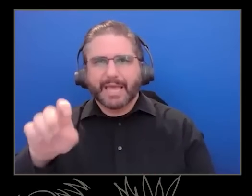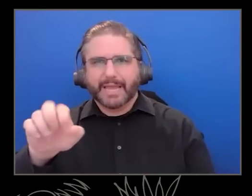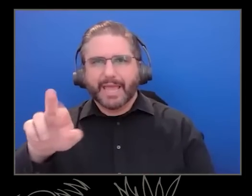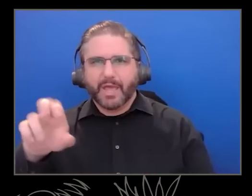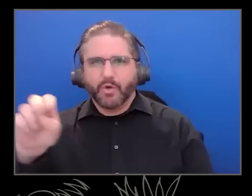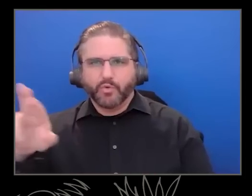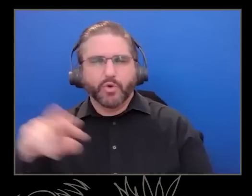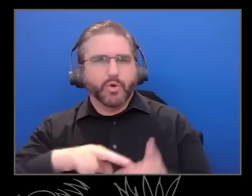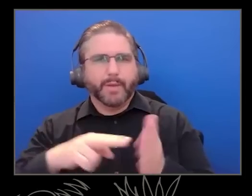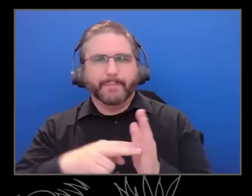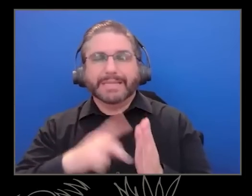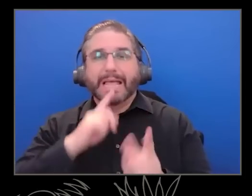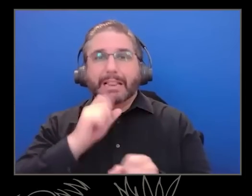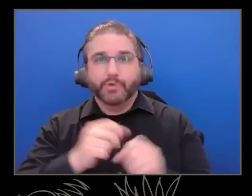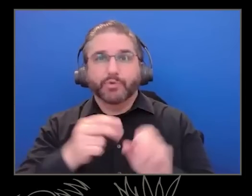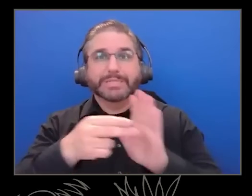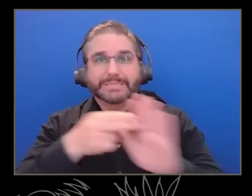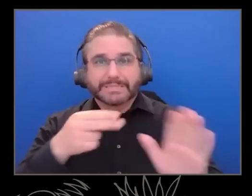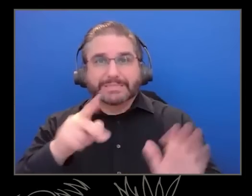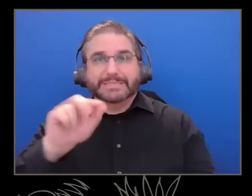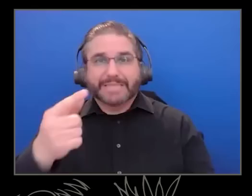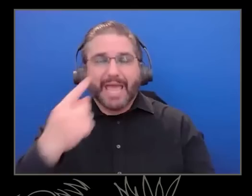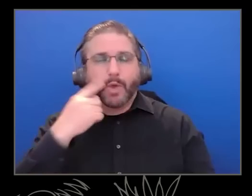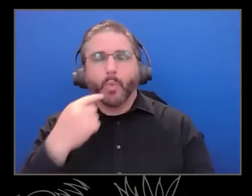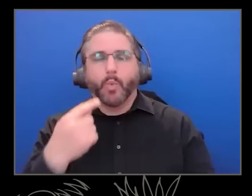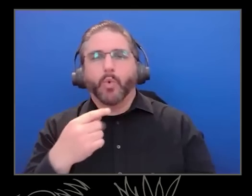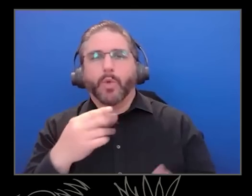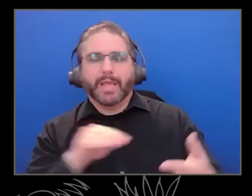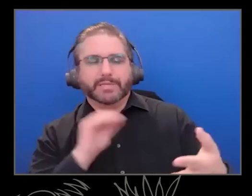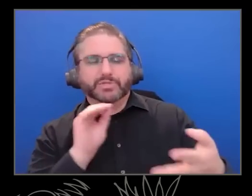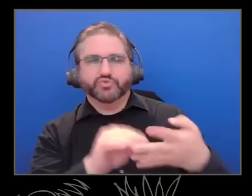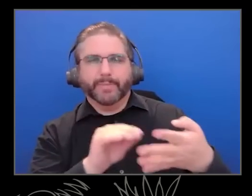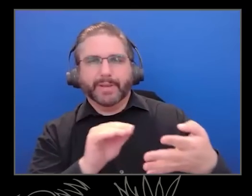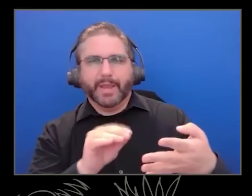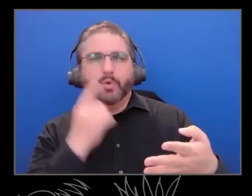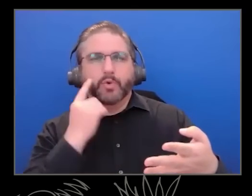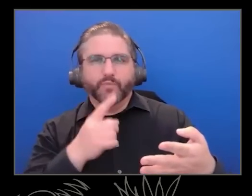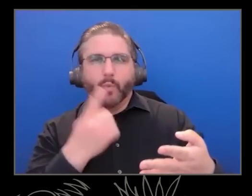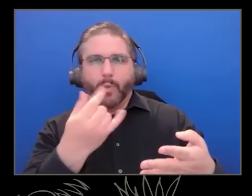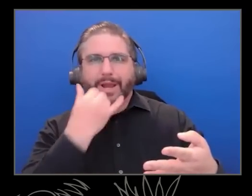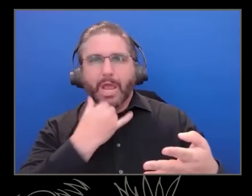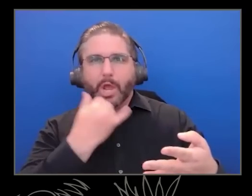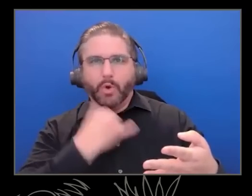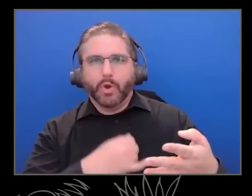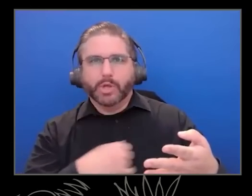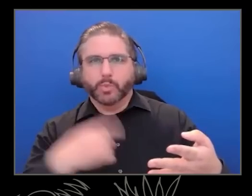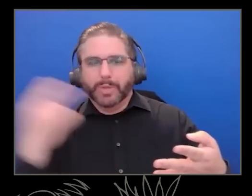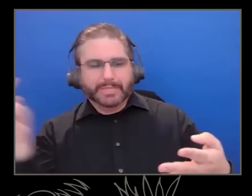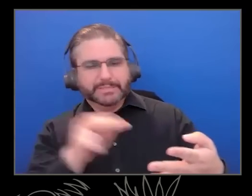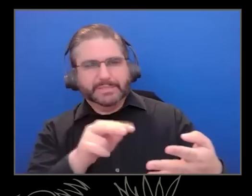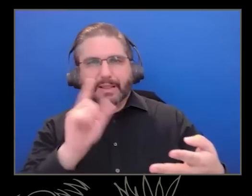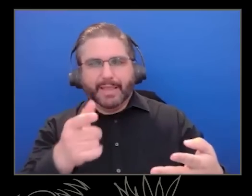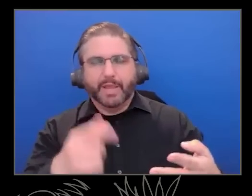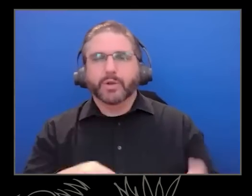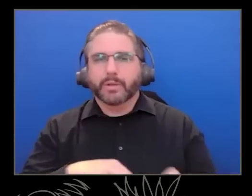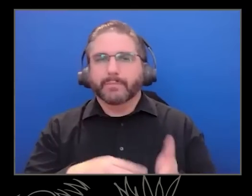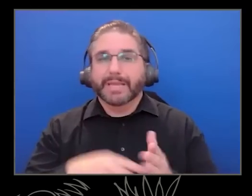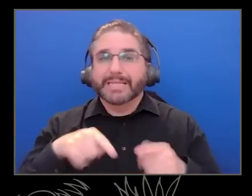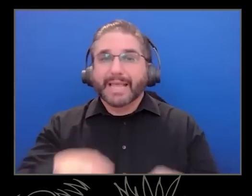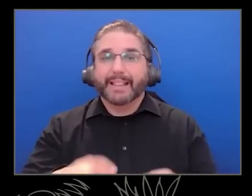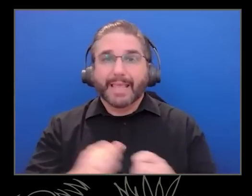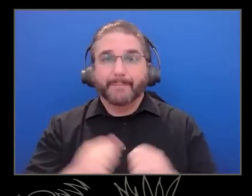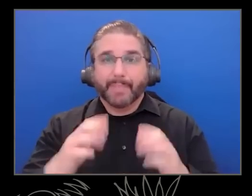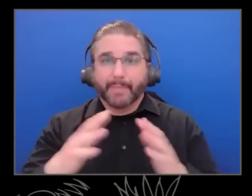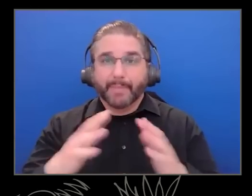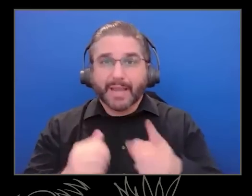a literal tag or a discriminator you can put on an error. It's, in the implementation, you would see that